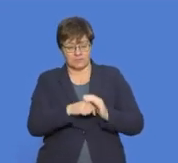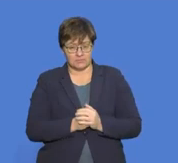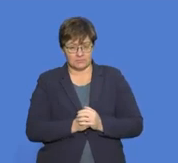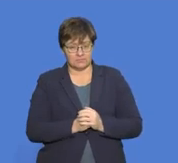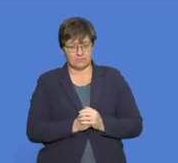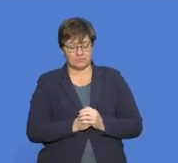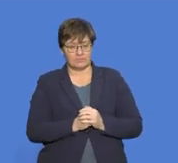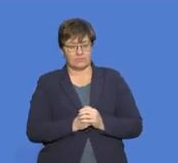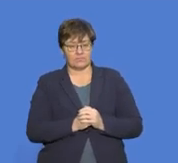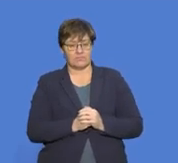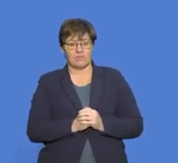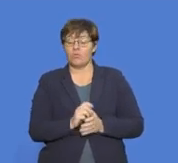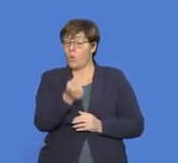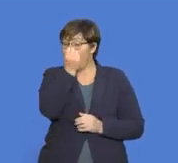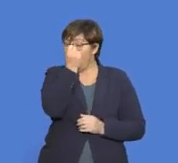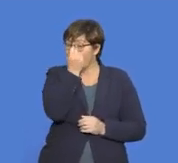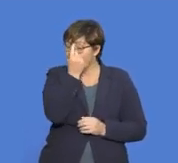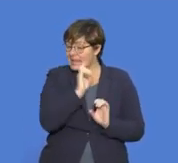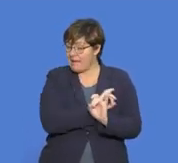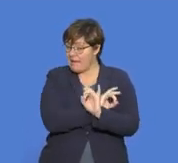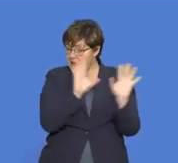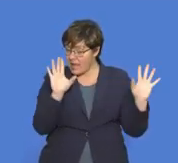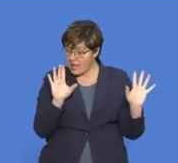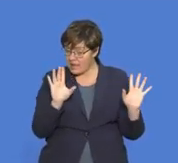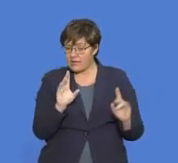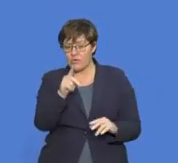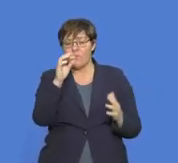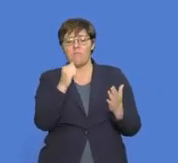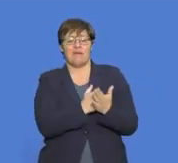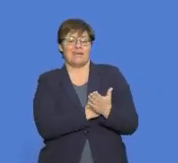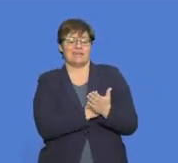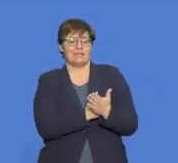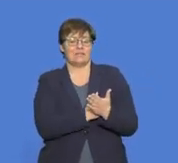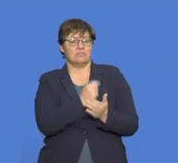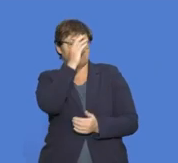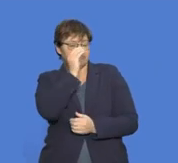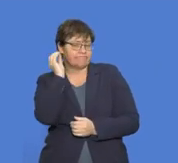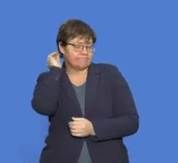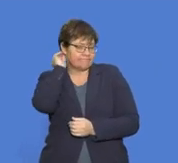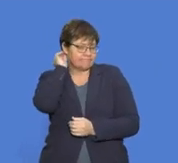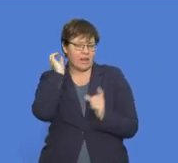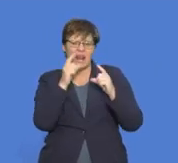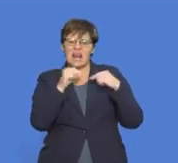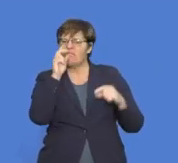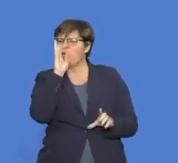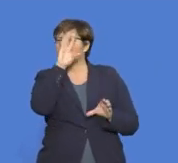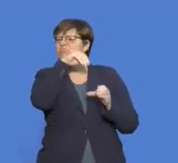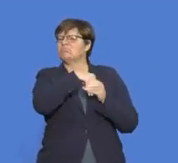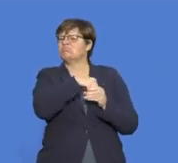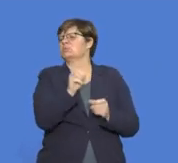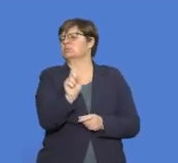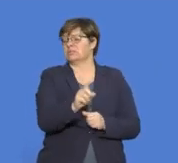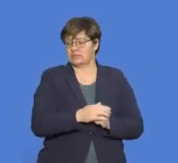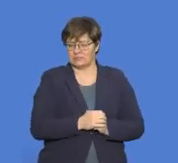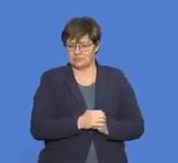To understand this, you need to remember what a leaf looks like. So we're going to do a bit